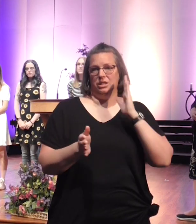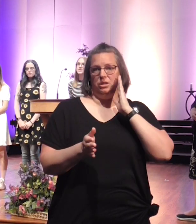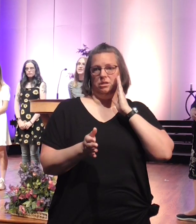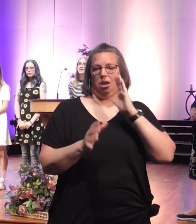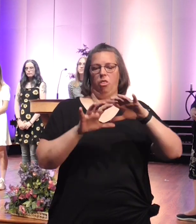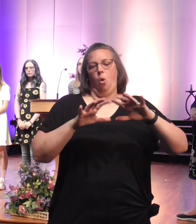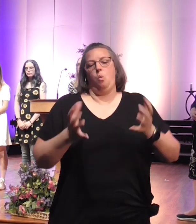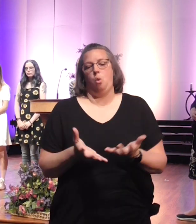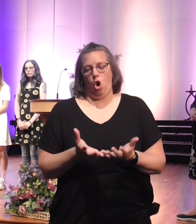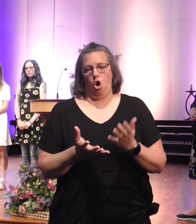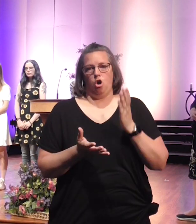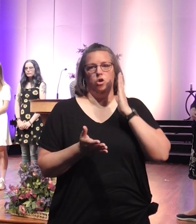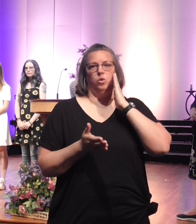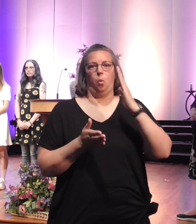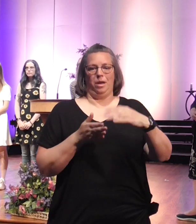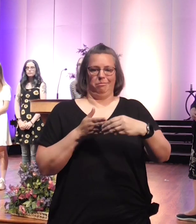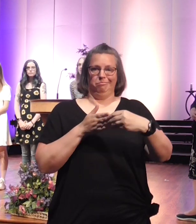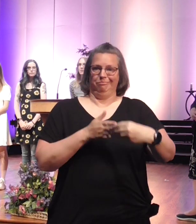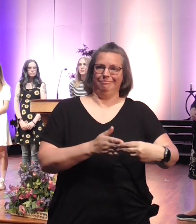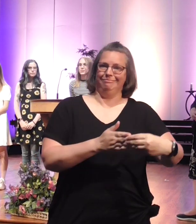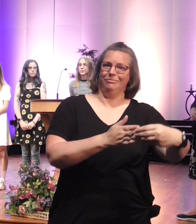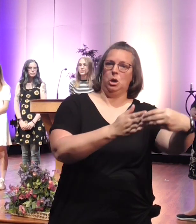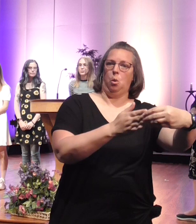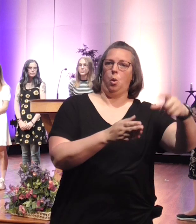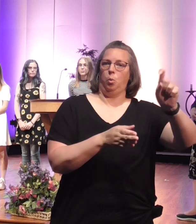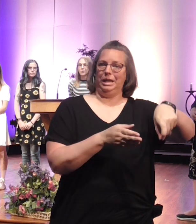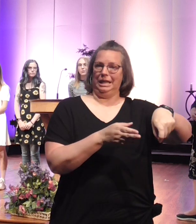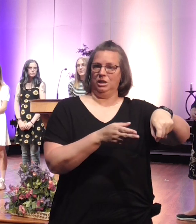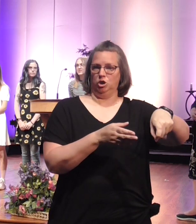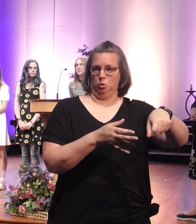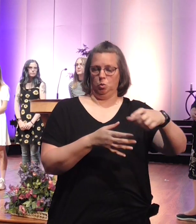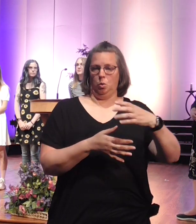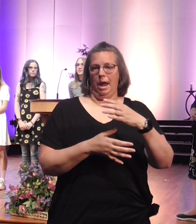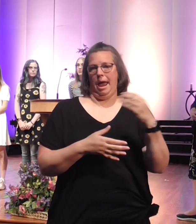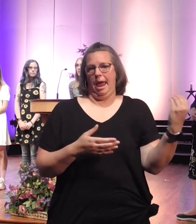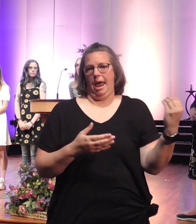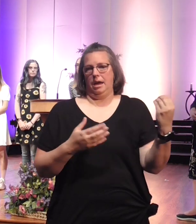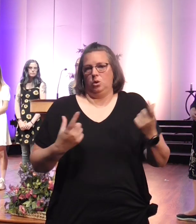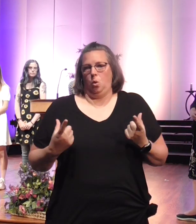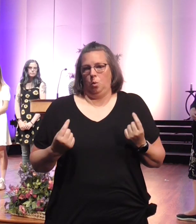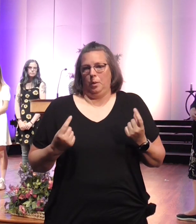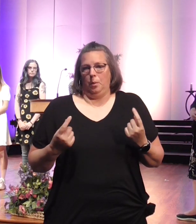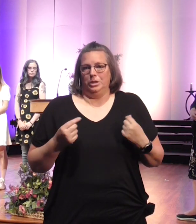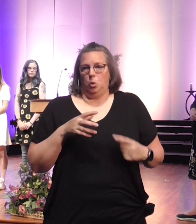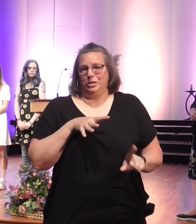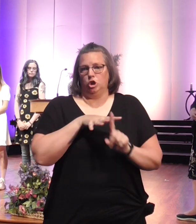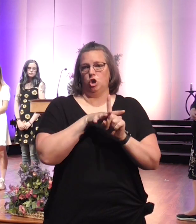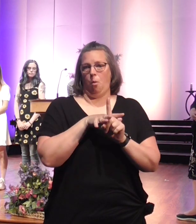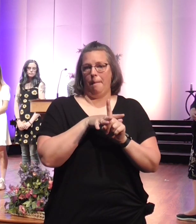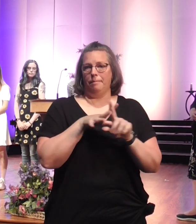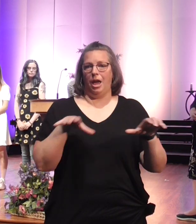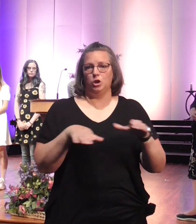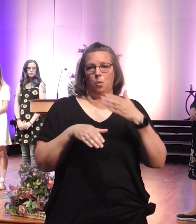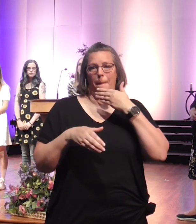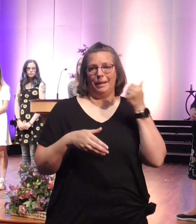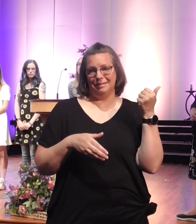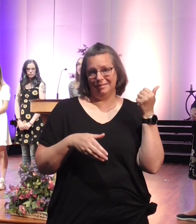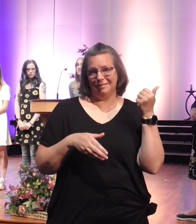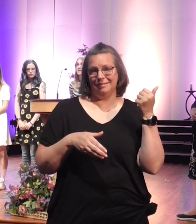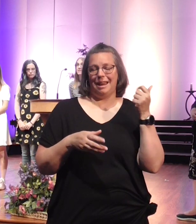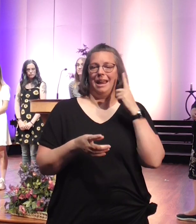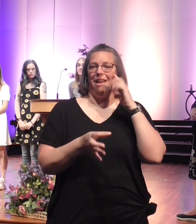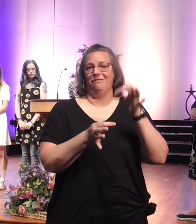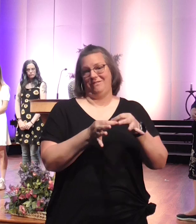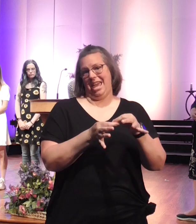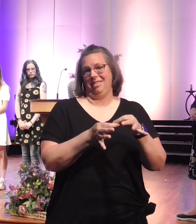the world will take us where we need to be, and all we can do is show up and do our best and have